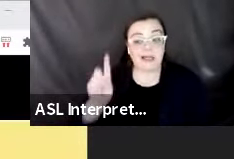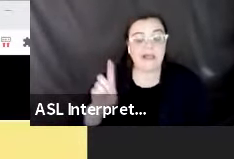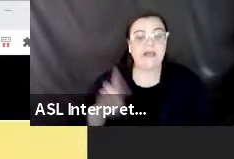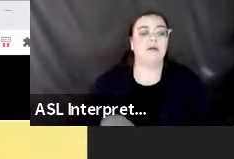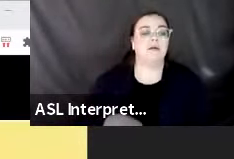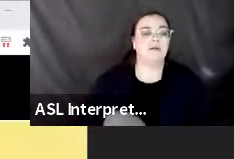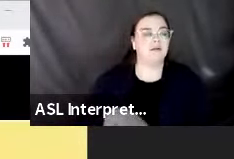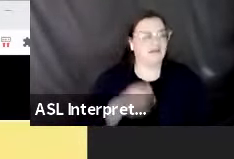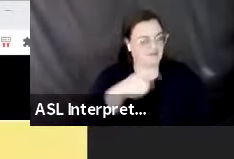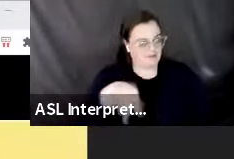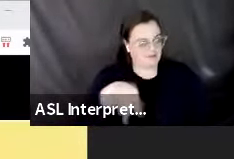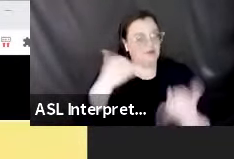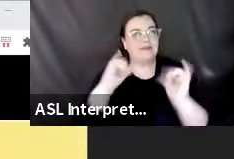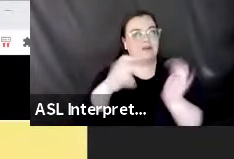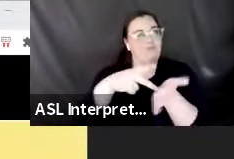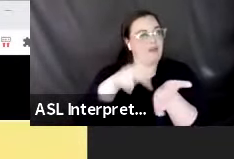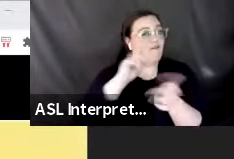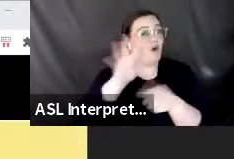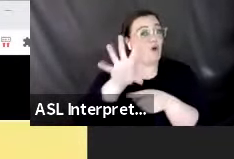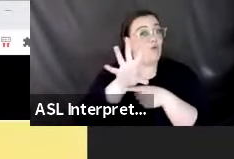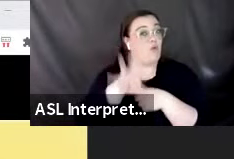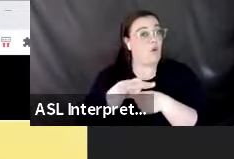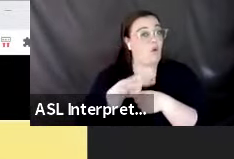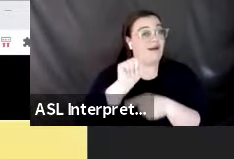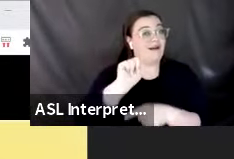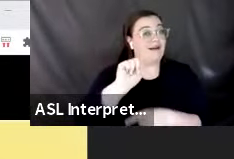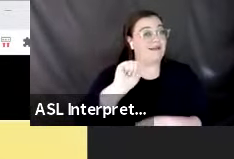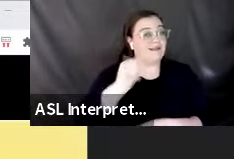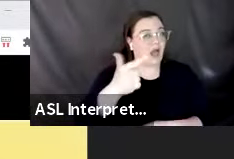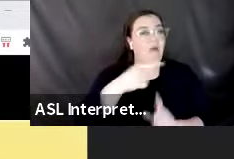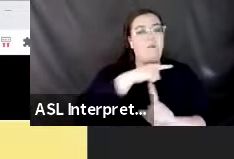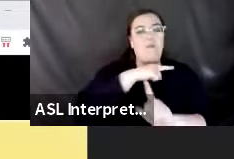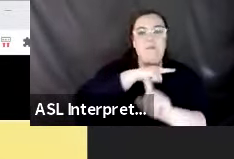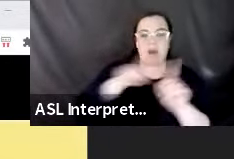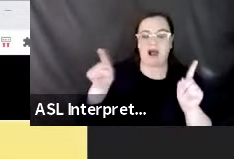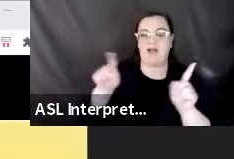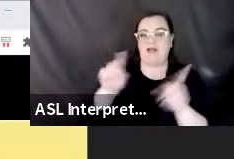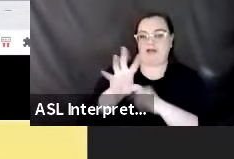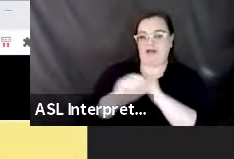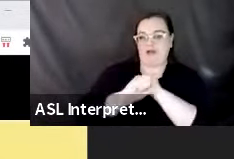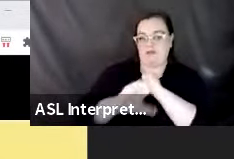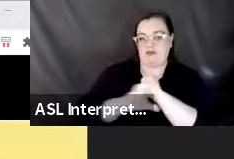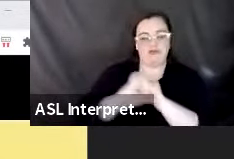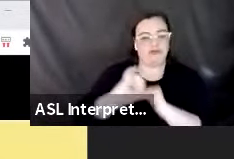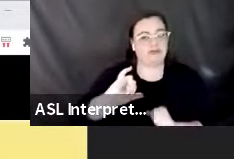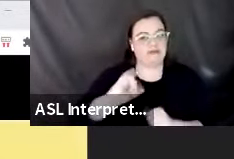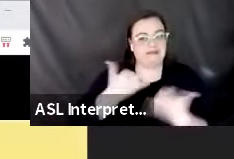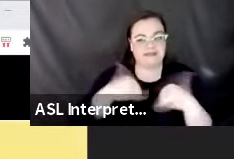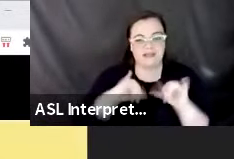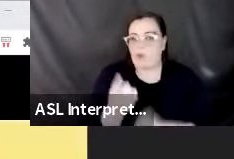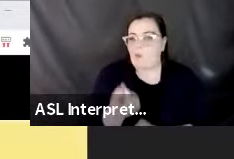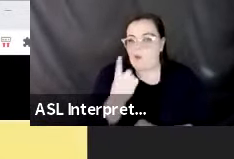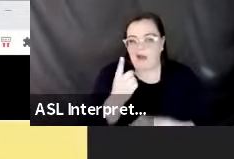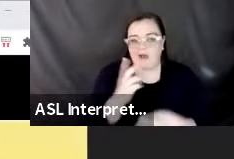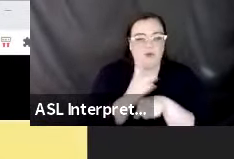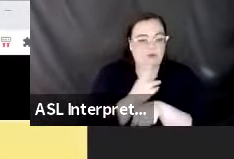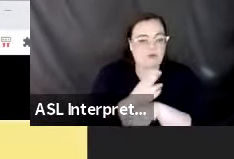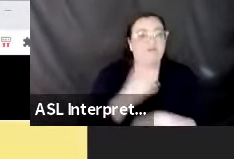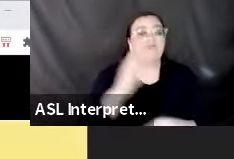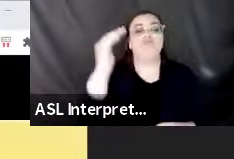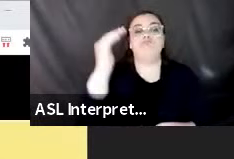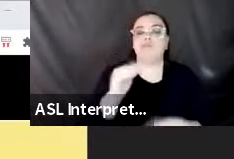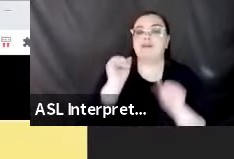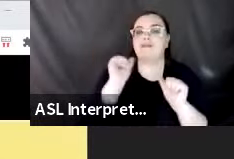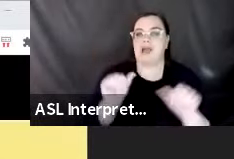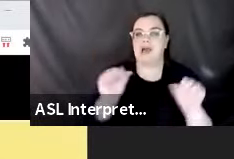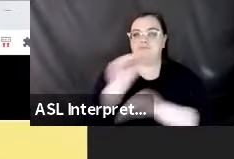for recording the tag, but the commercial still counts as 1 for use purposes. And if they want to rearrange the on-camera